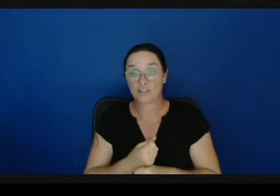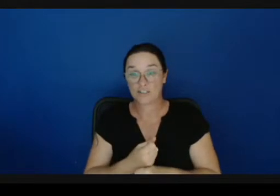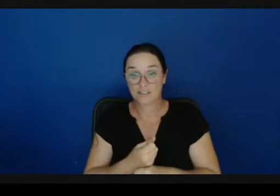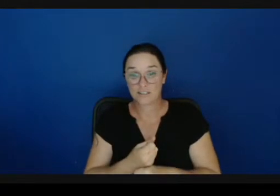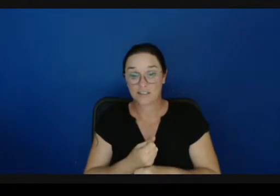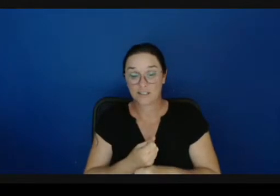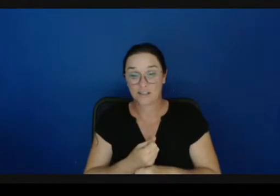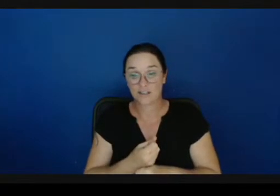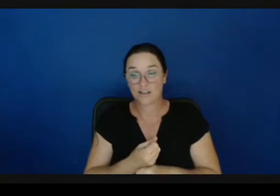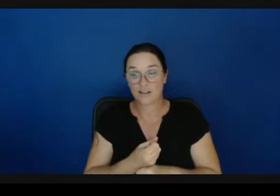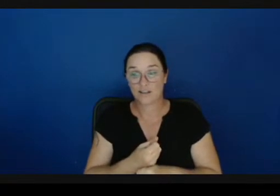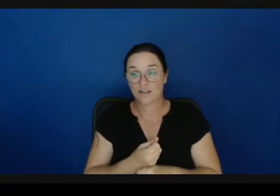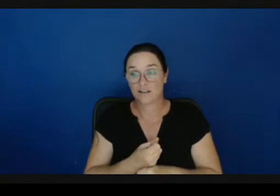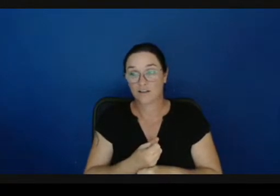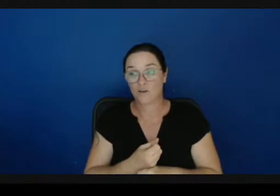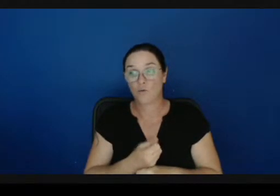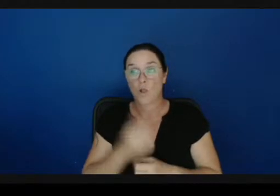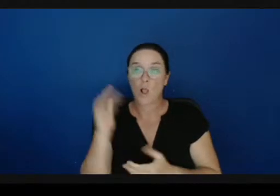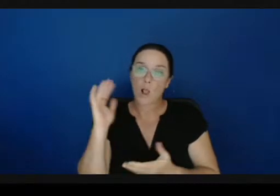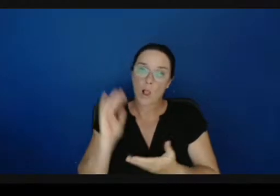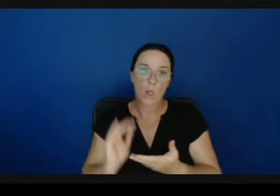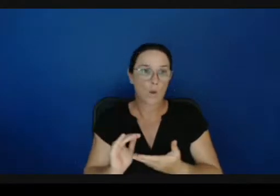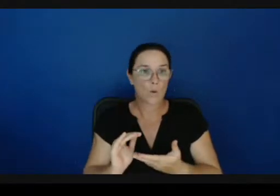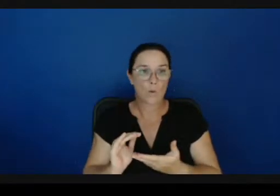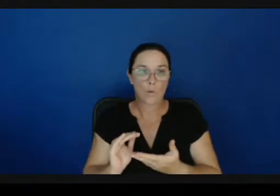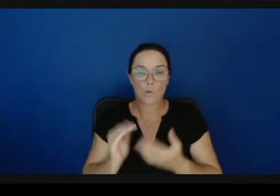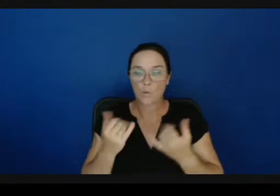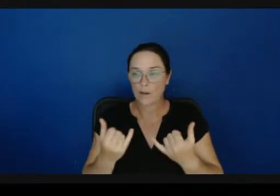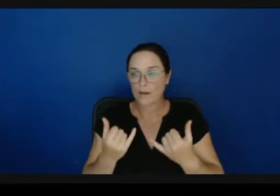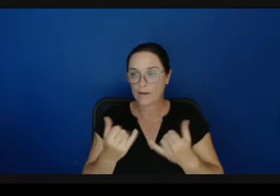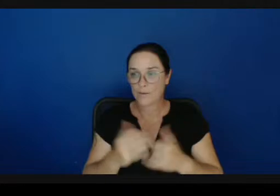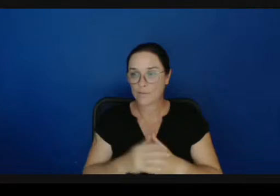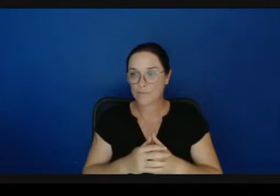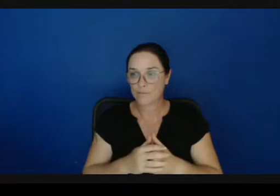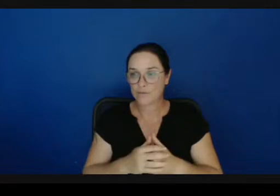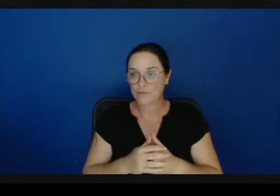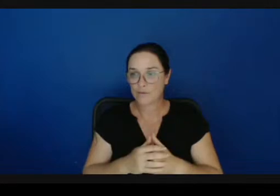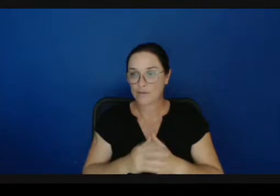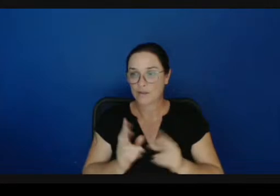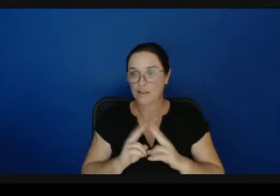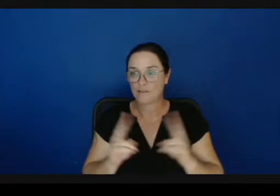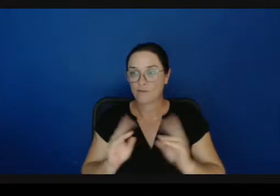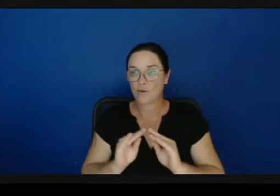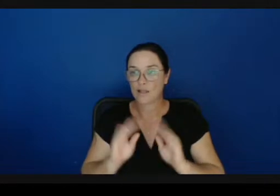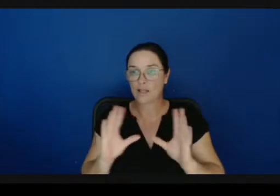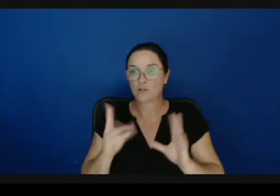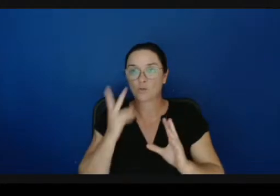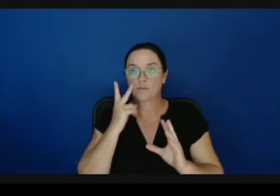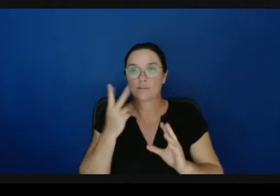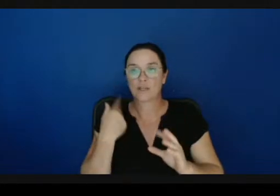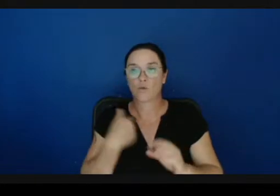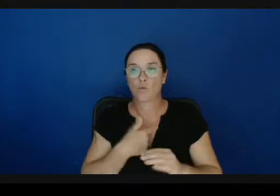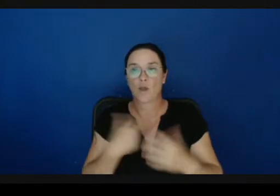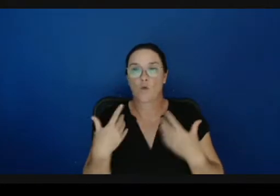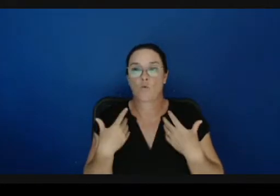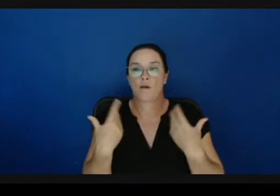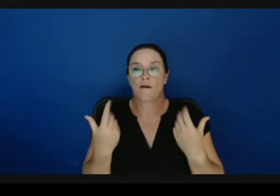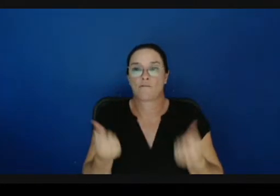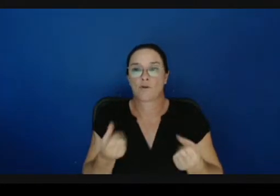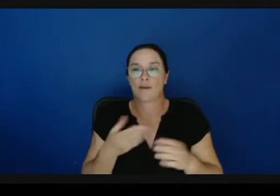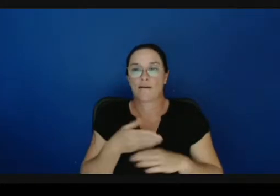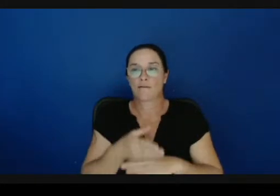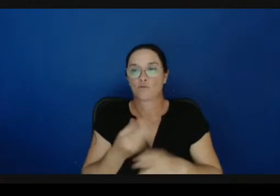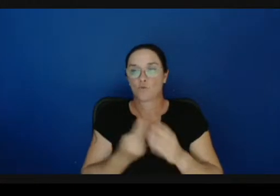in our summary, we're very, very low. Much more clearly to see that we're in a recovery phase here following that eruption.